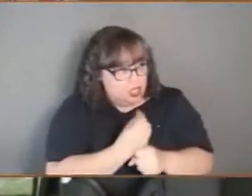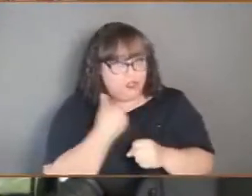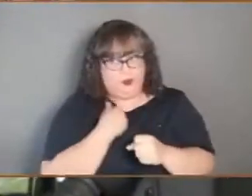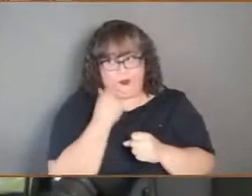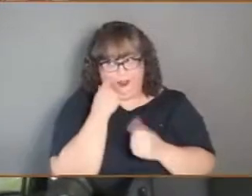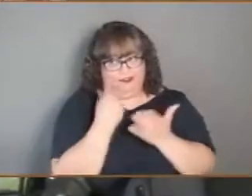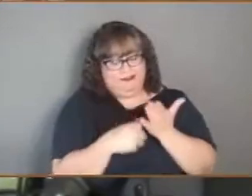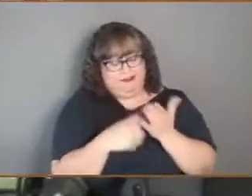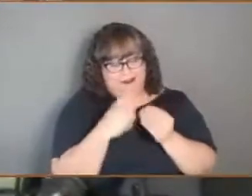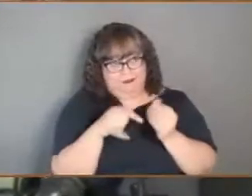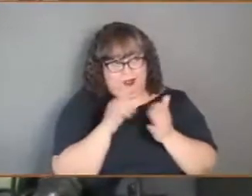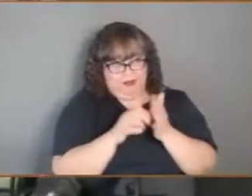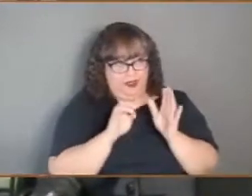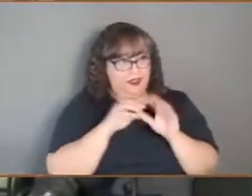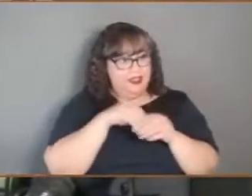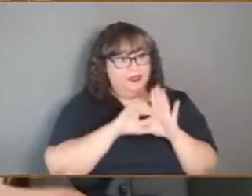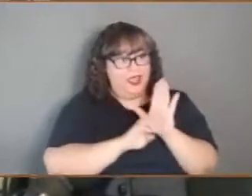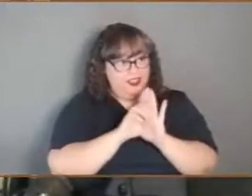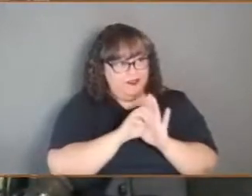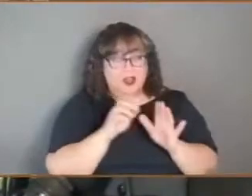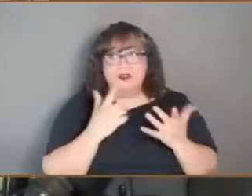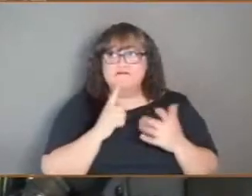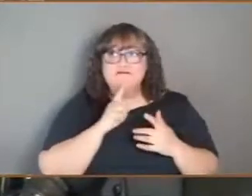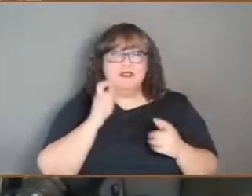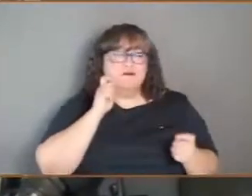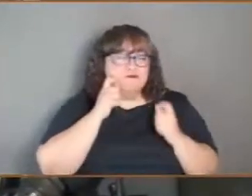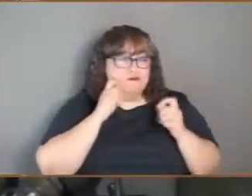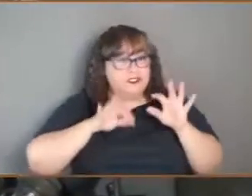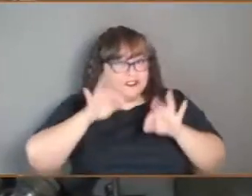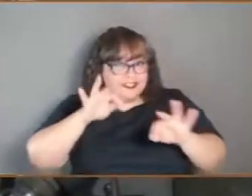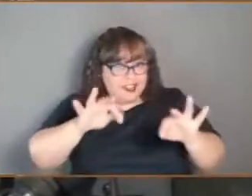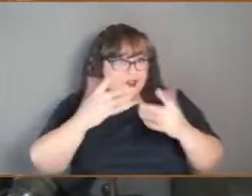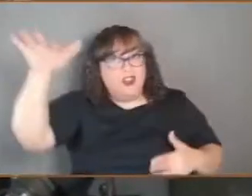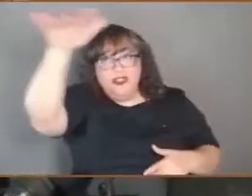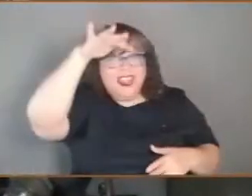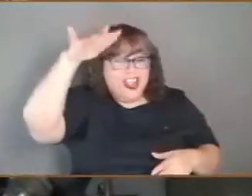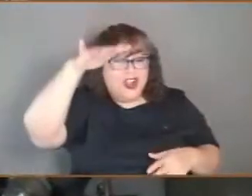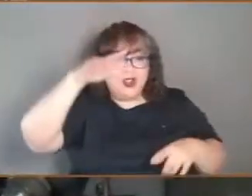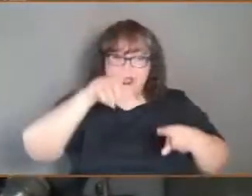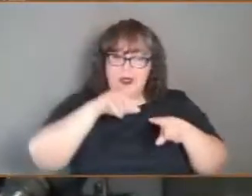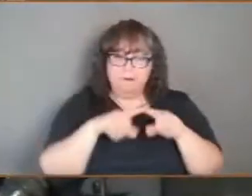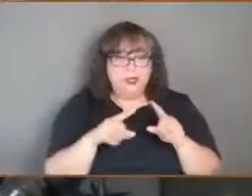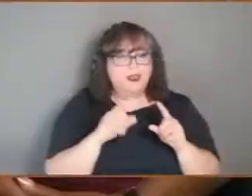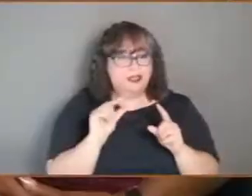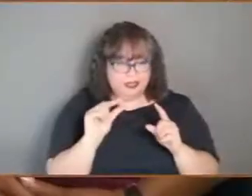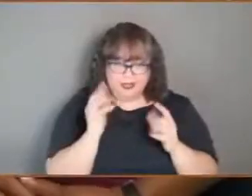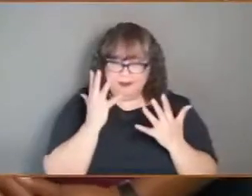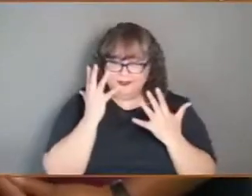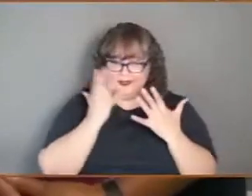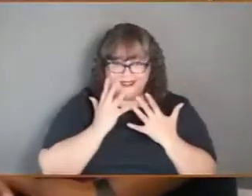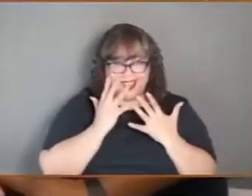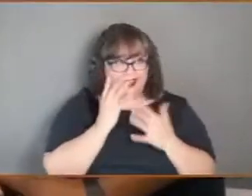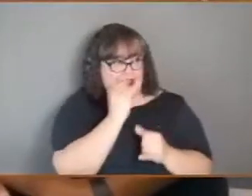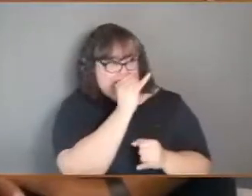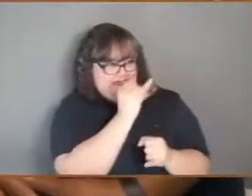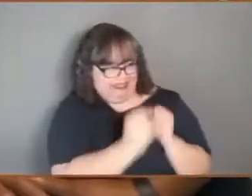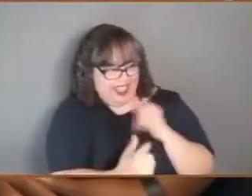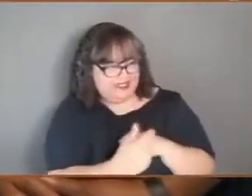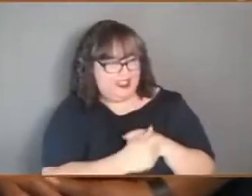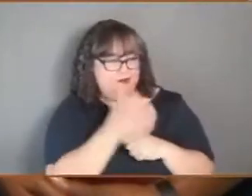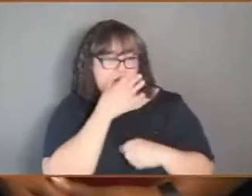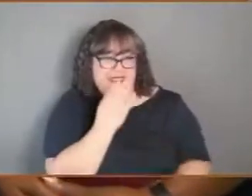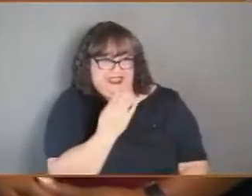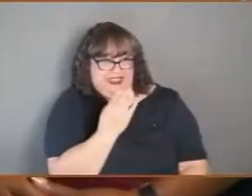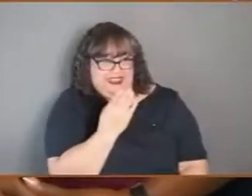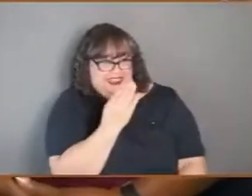really cool discoveries waiting for us out there. But at the same time, I mean, a little bit of sadness here, because this is the last time that we're going to be this close. Humans are going to be this